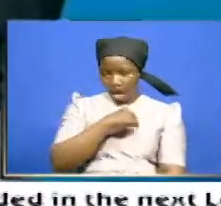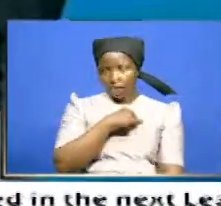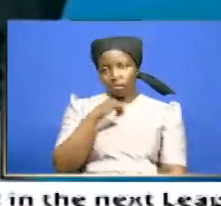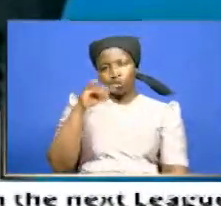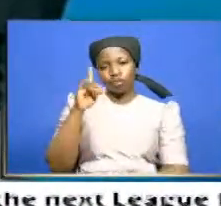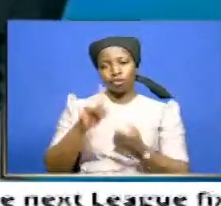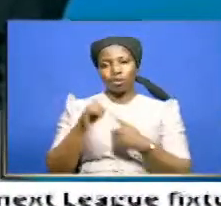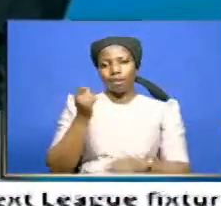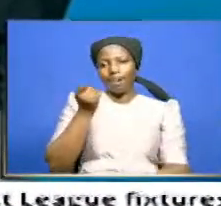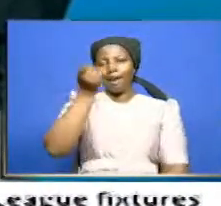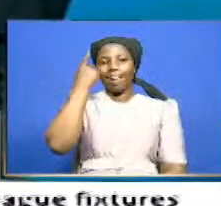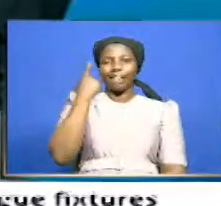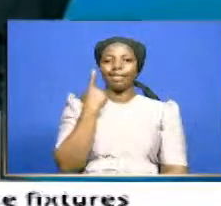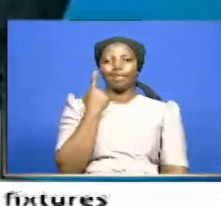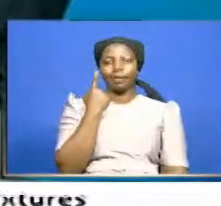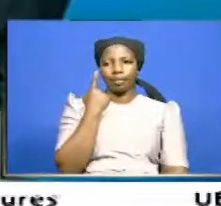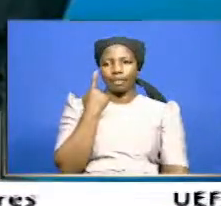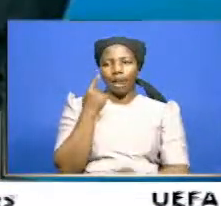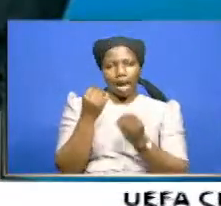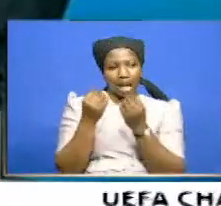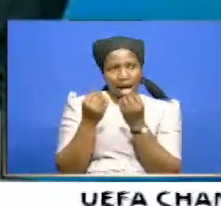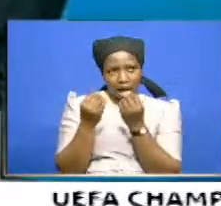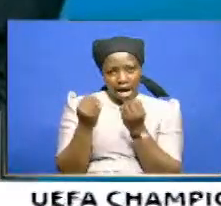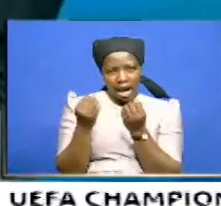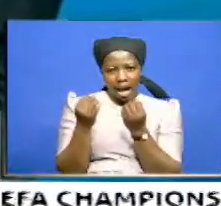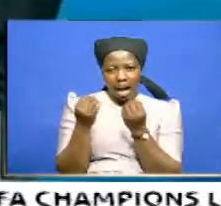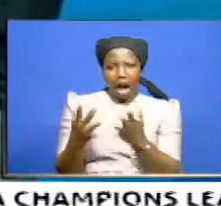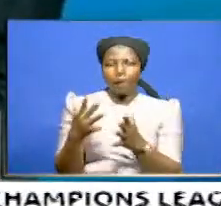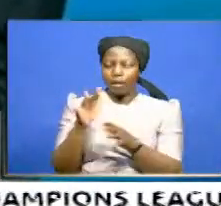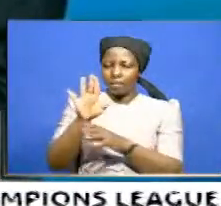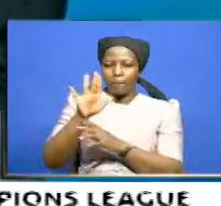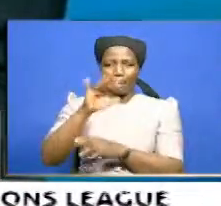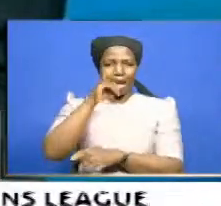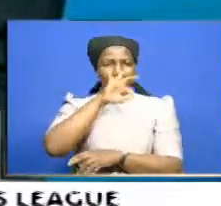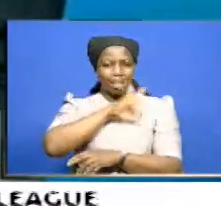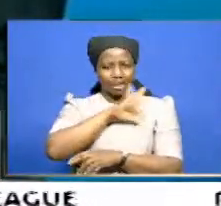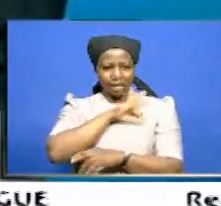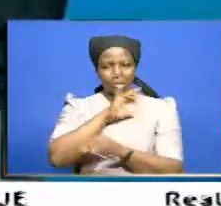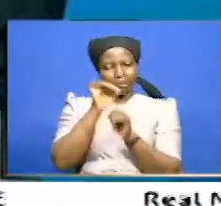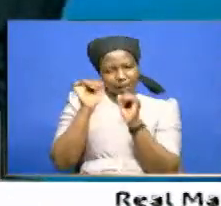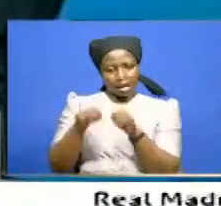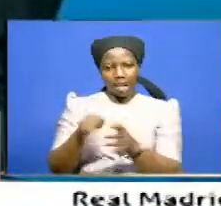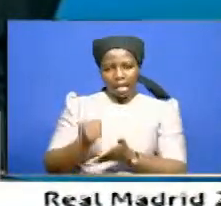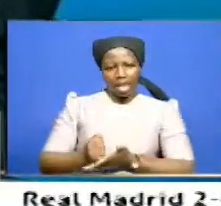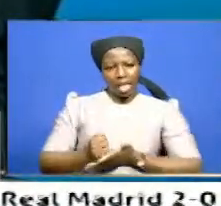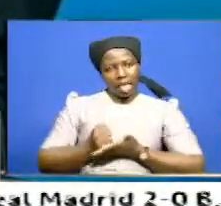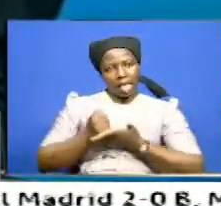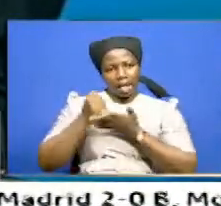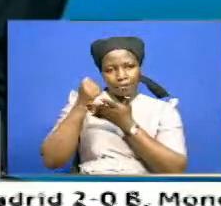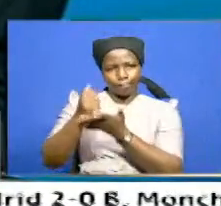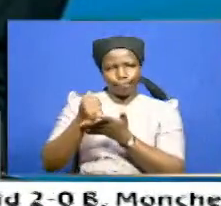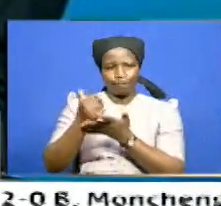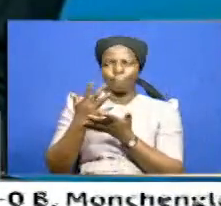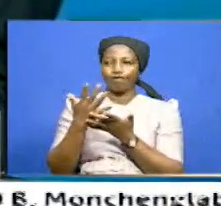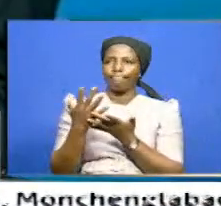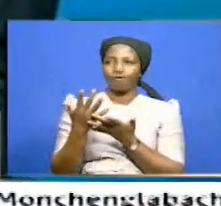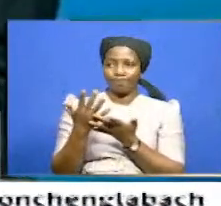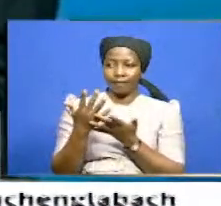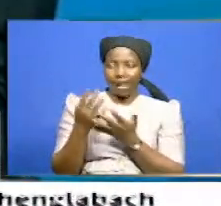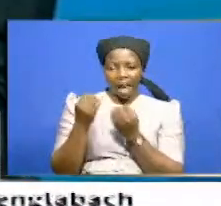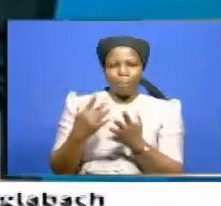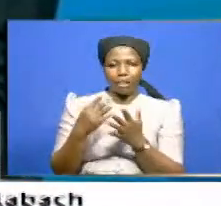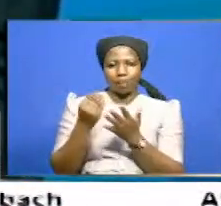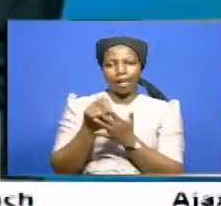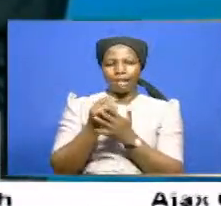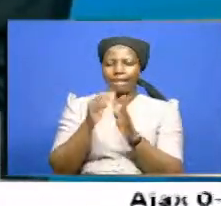to understand how much of your income is able to facilitate, is available